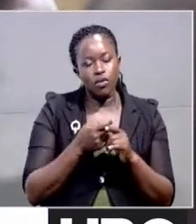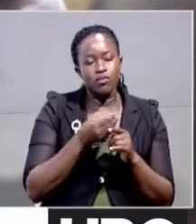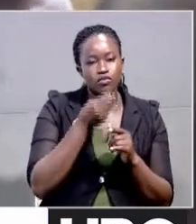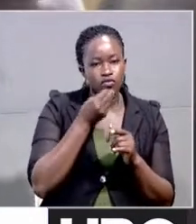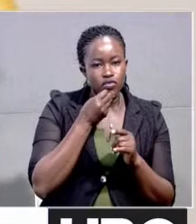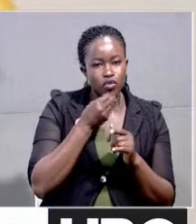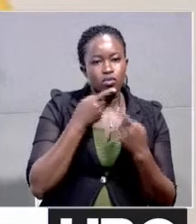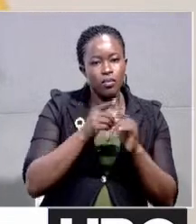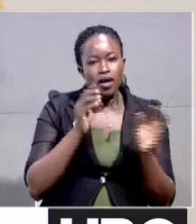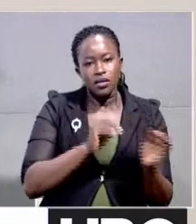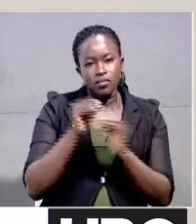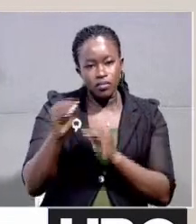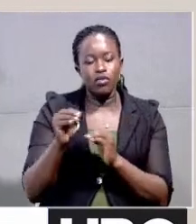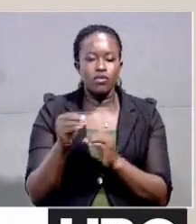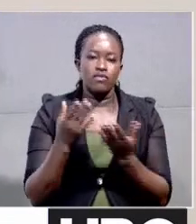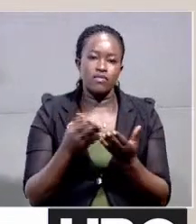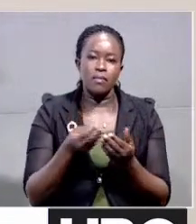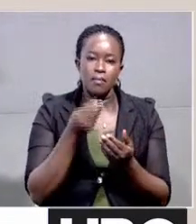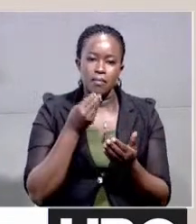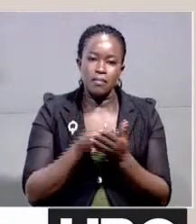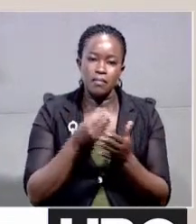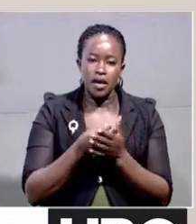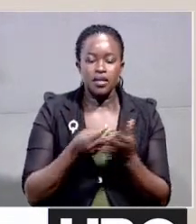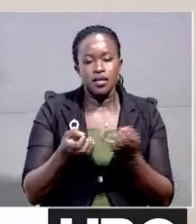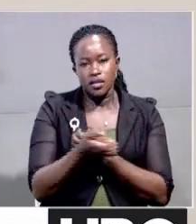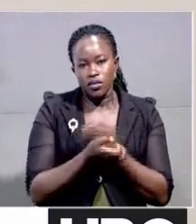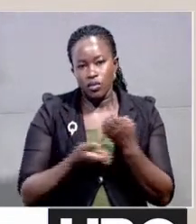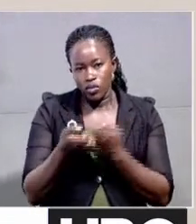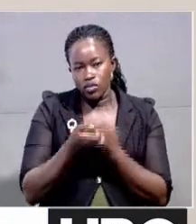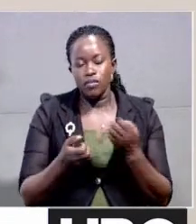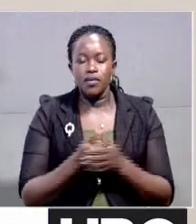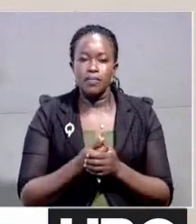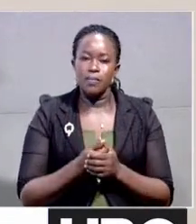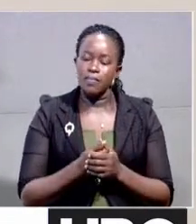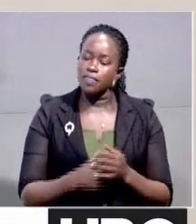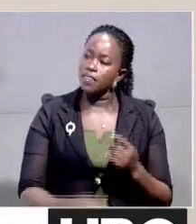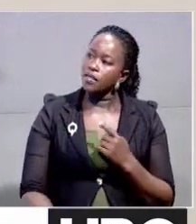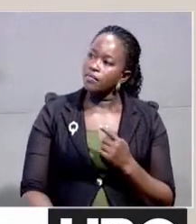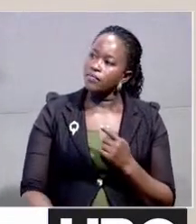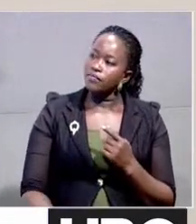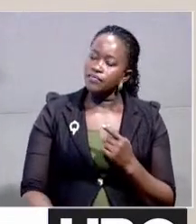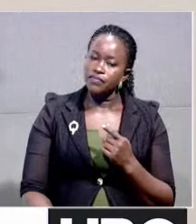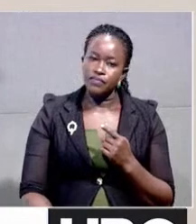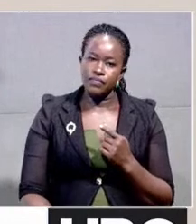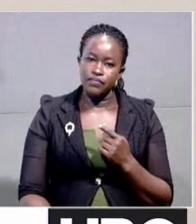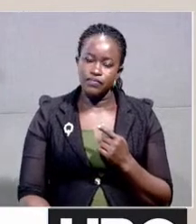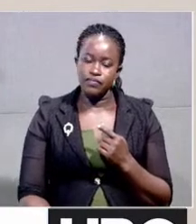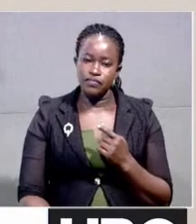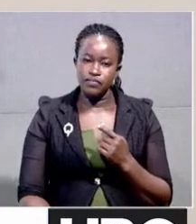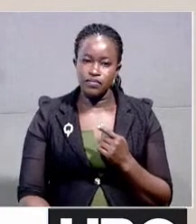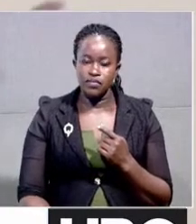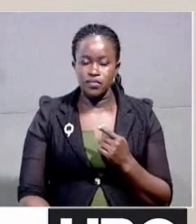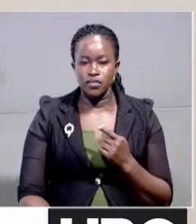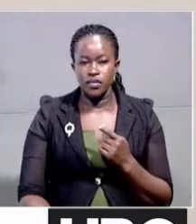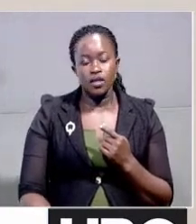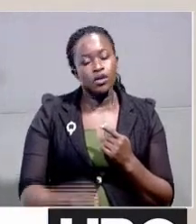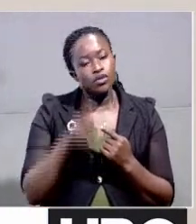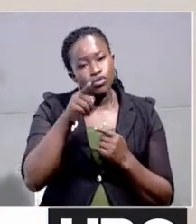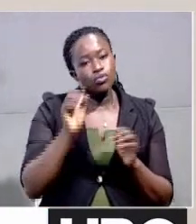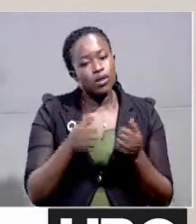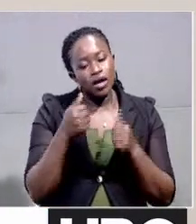middle-income economy. We need to understand PDM. We need to fall in love with PDM because you cannot sell what you don't